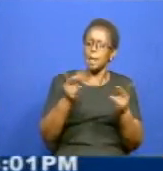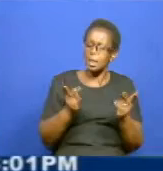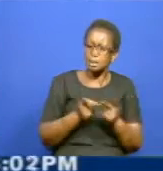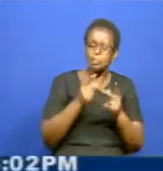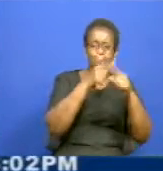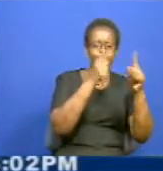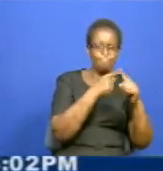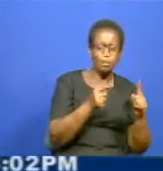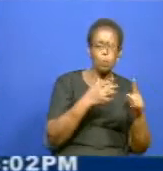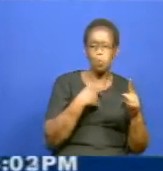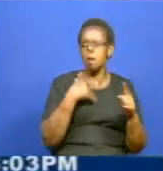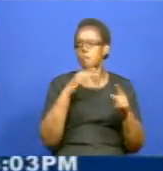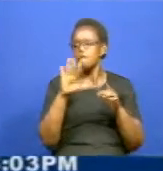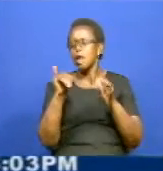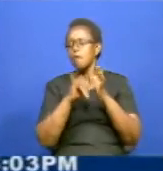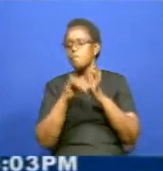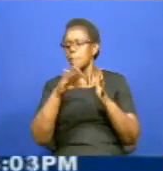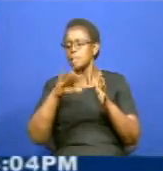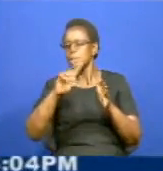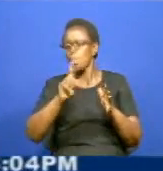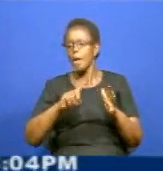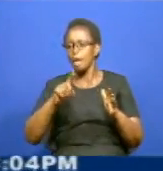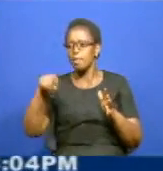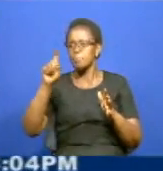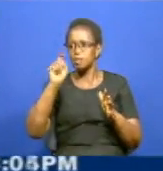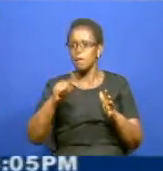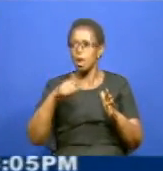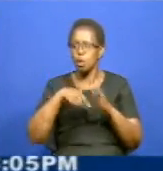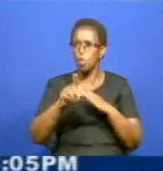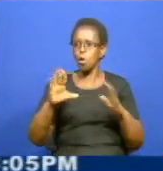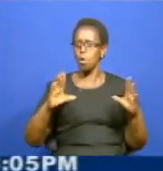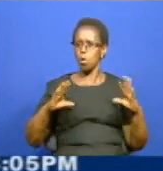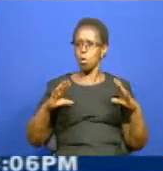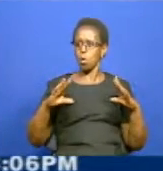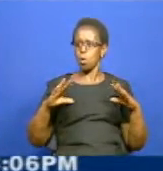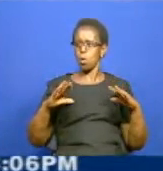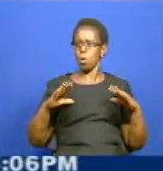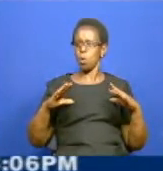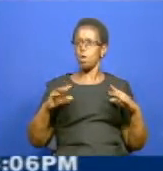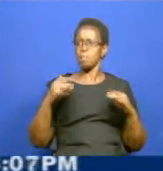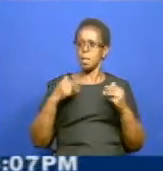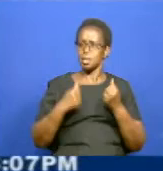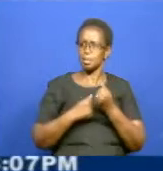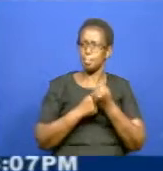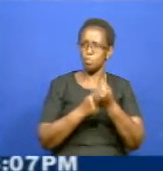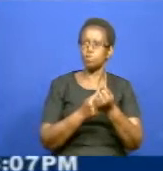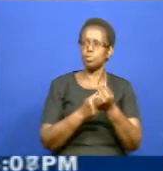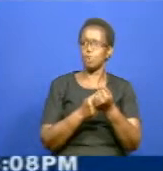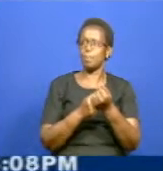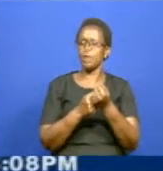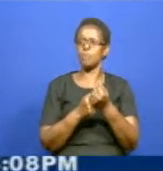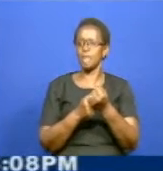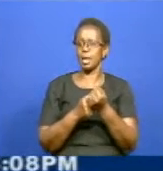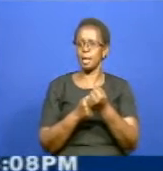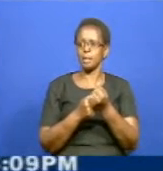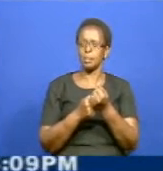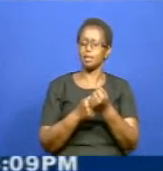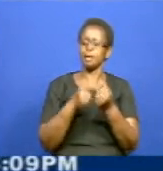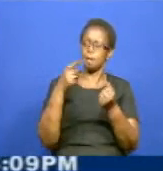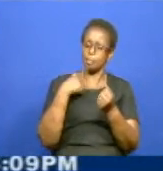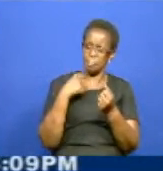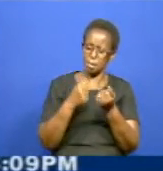enjoy and relax in this country. So therefore, Mr. Speaker, I want to say that I support this statement, and I support the